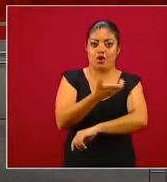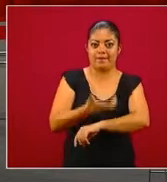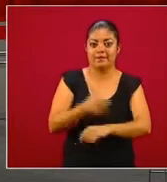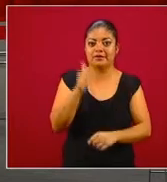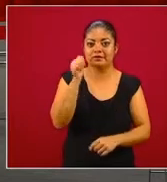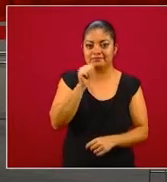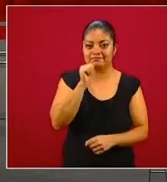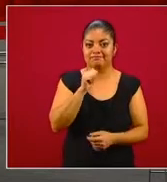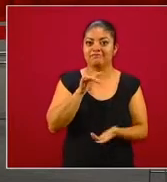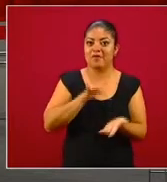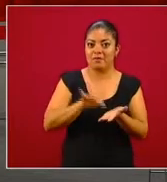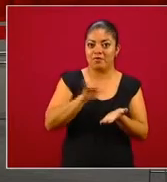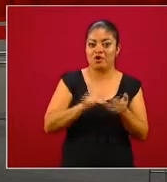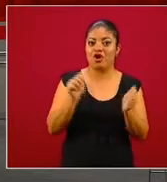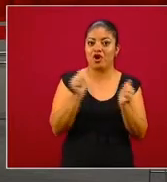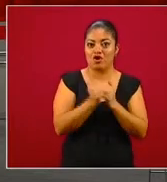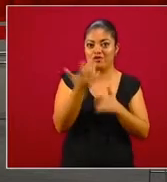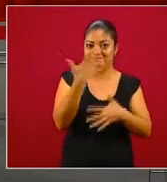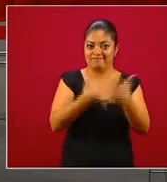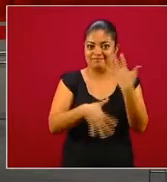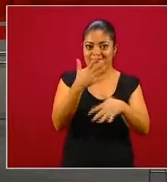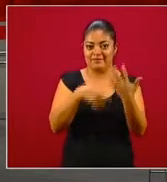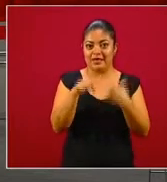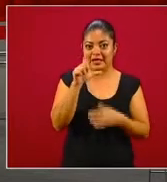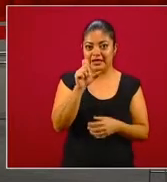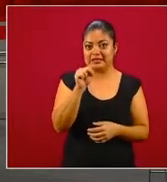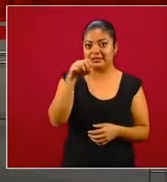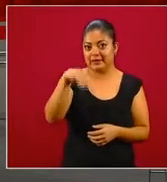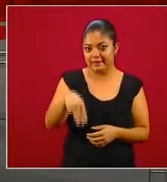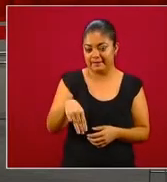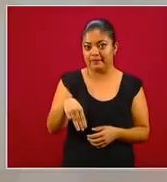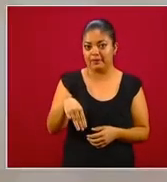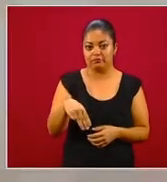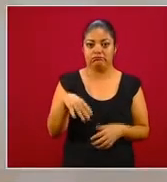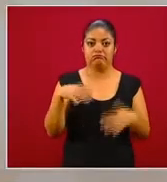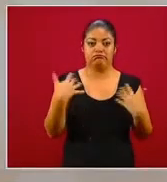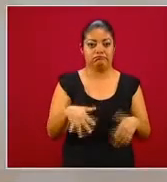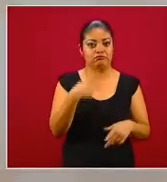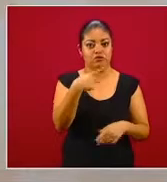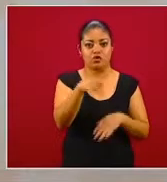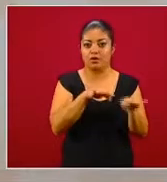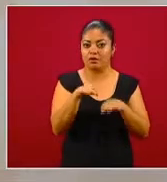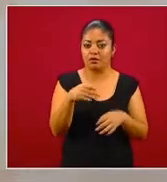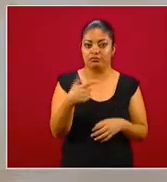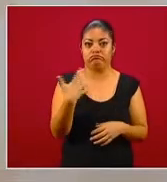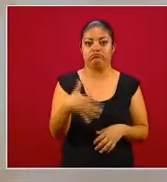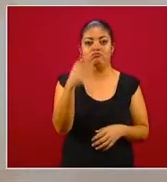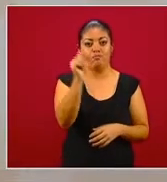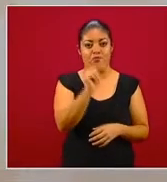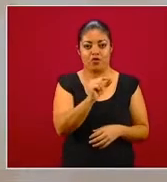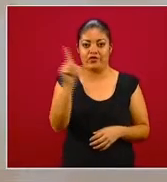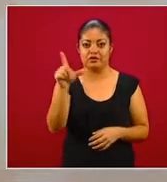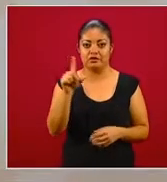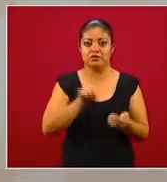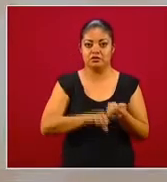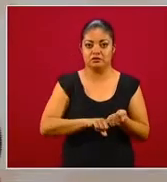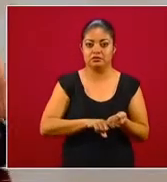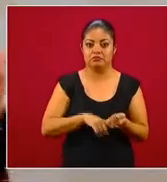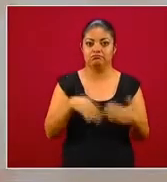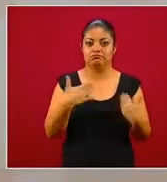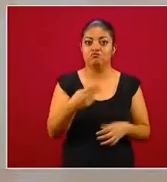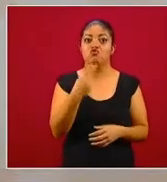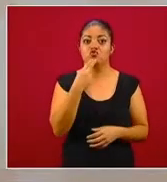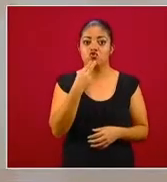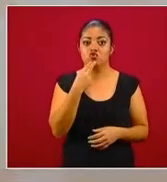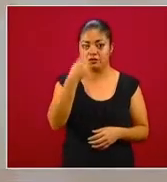these are our Mexican Sign Language interpreters, and they're doing an amazing job. They're so professional, and this